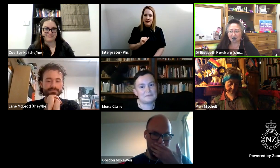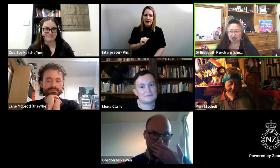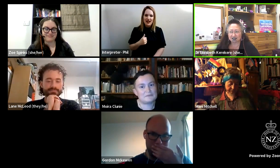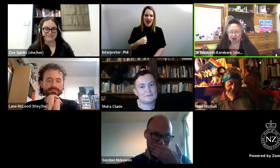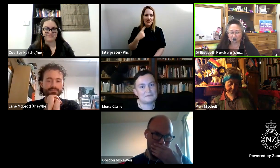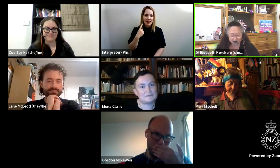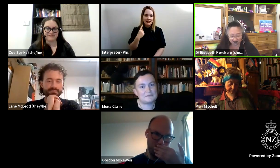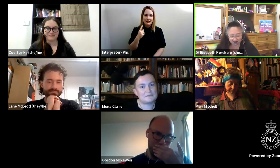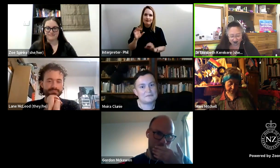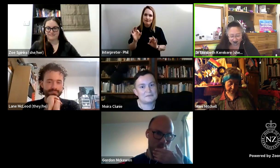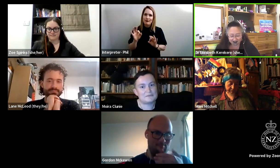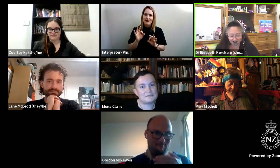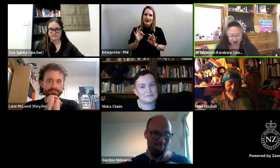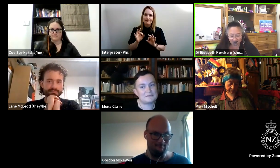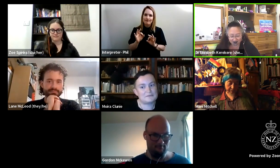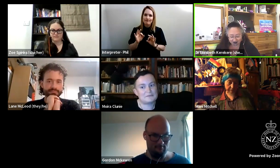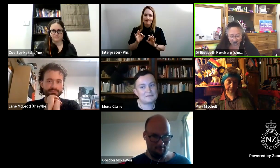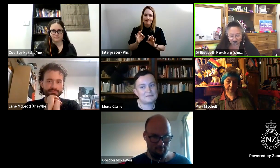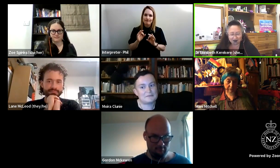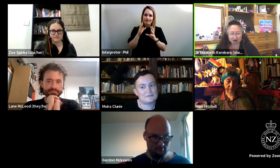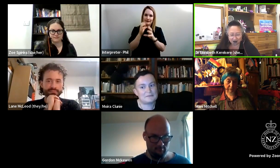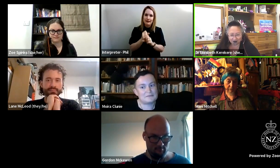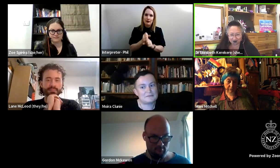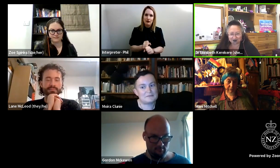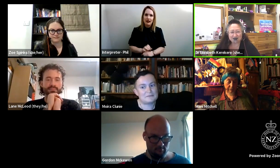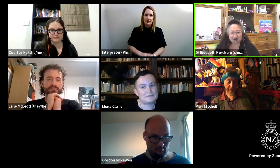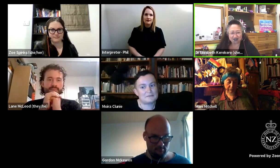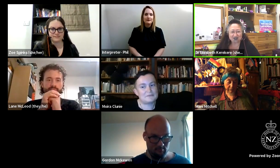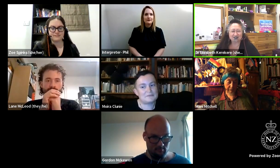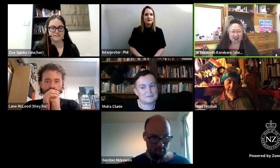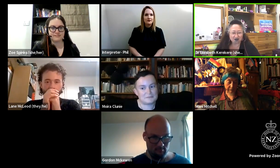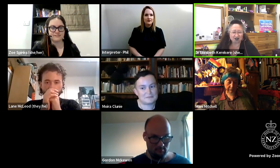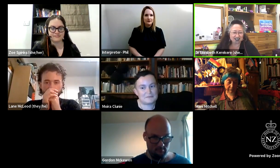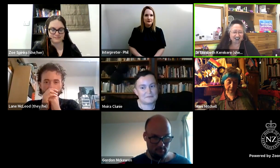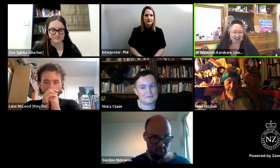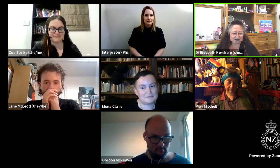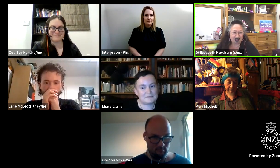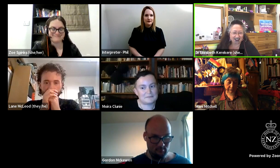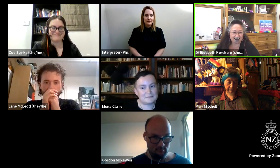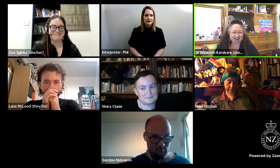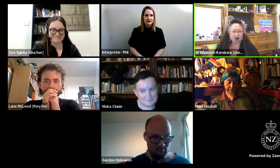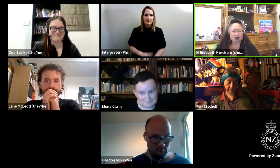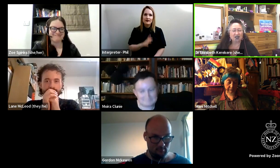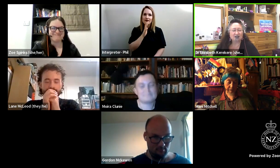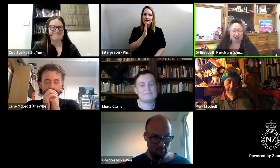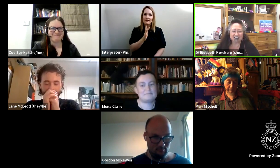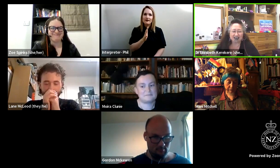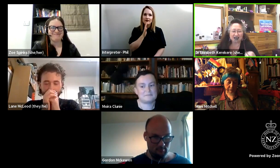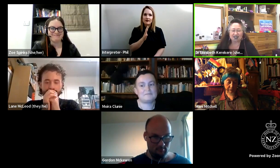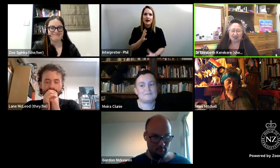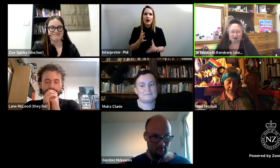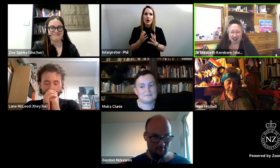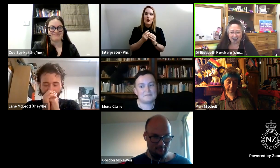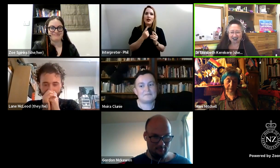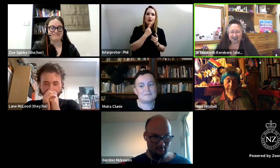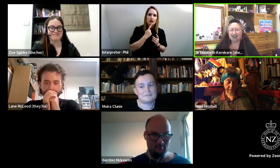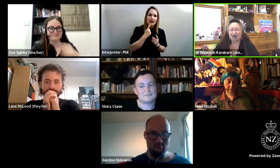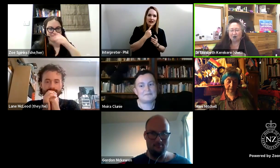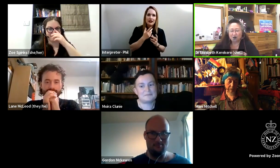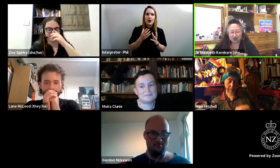I think it captures a lot. And yeah, mā pango, mā whero, ka oti ai te mahi, with the red and with the